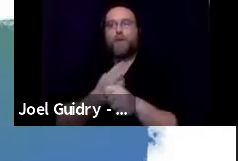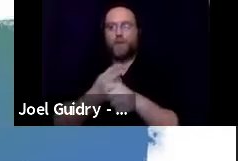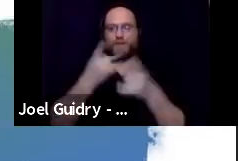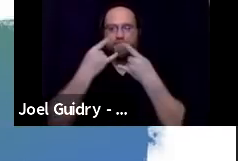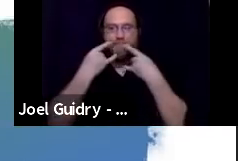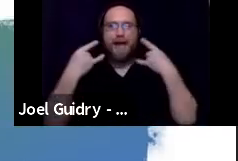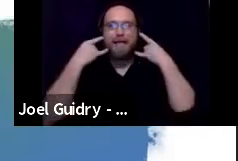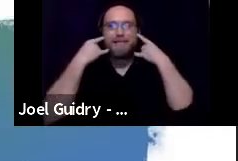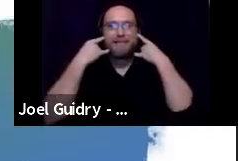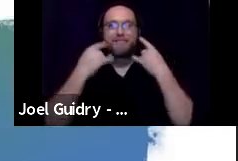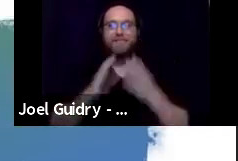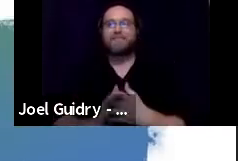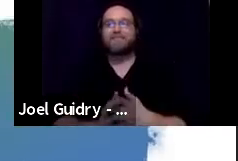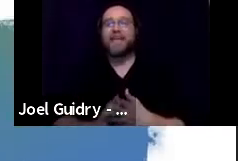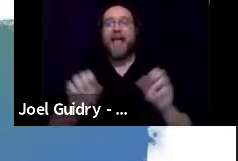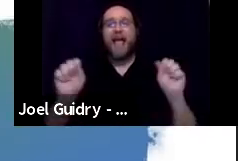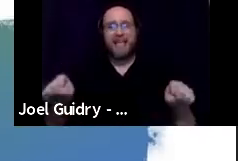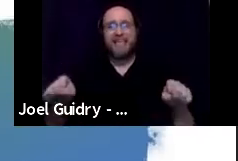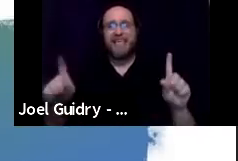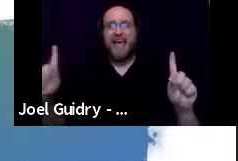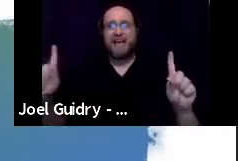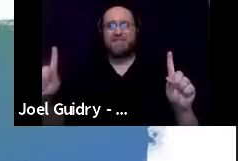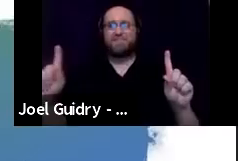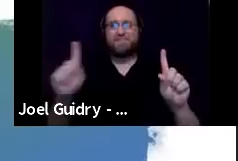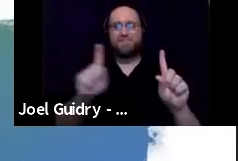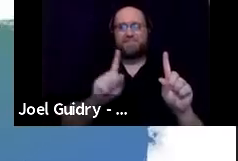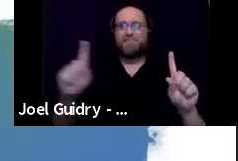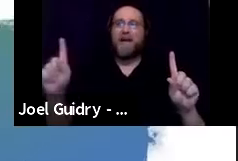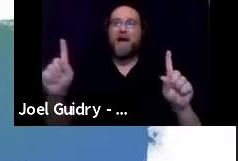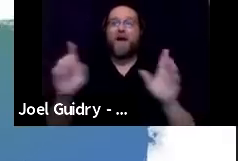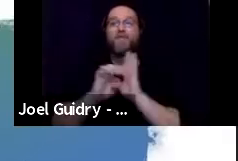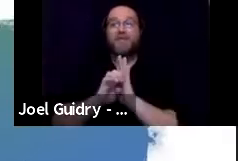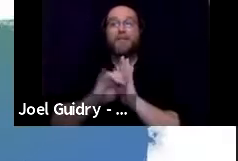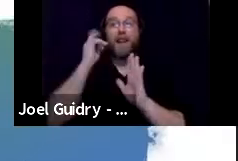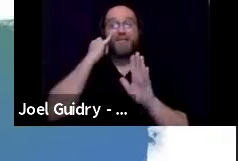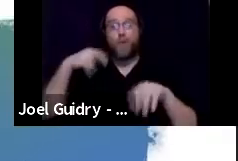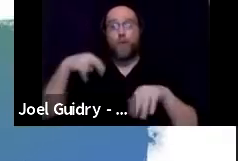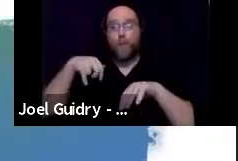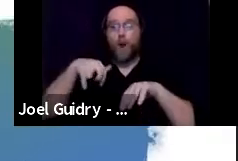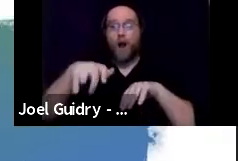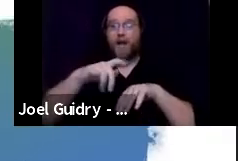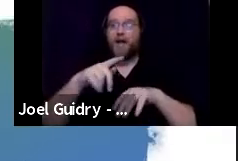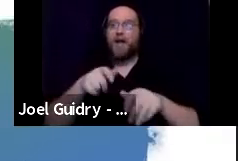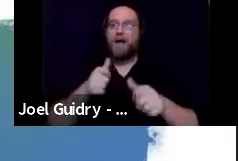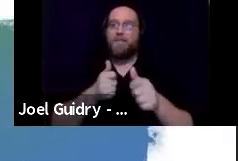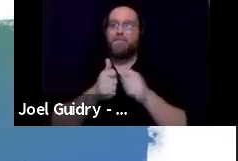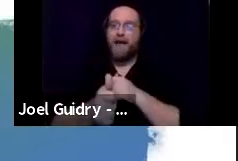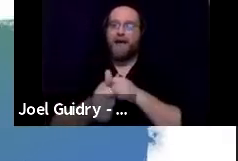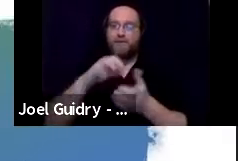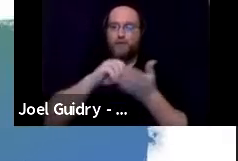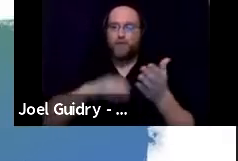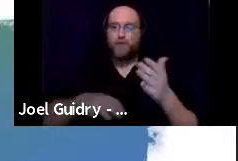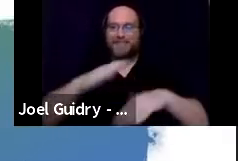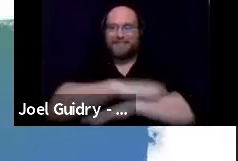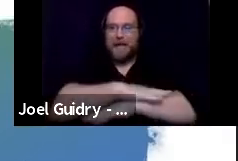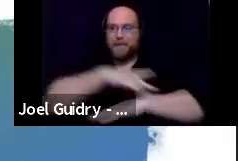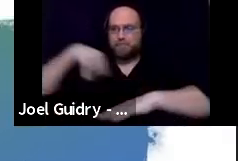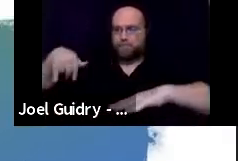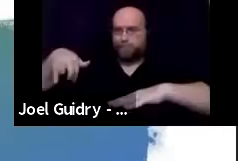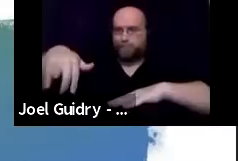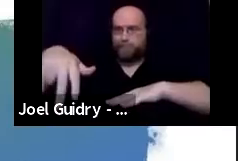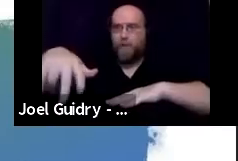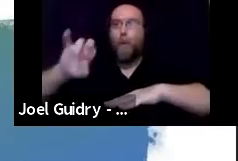broken intermittently, for example, when you're passing by a student's desk or somebody gets up to leave the classroom.